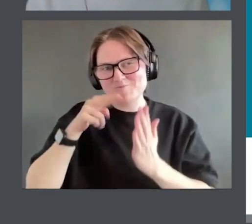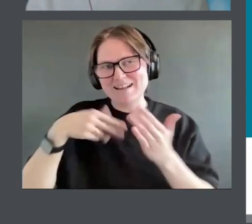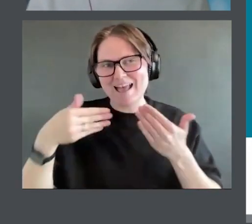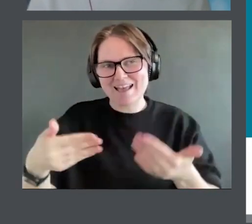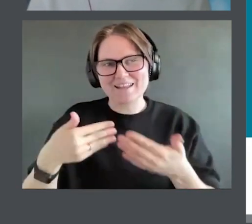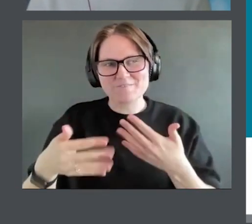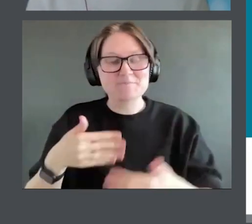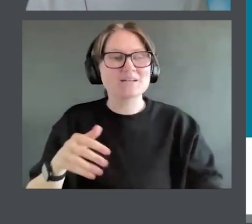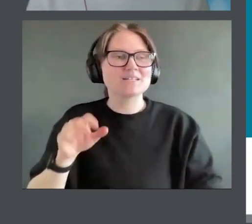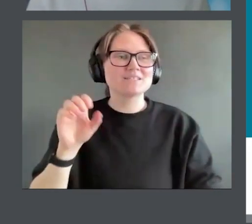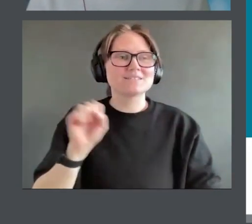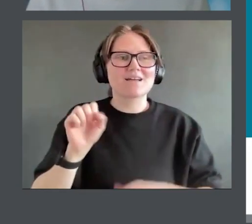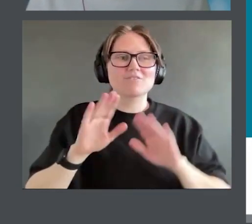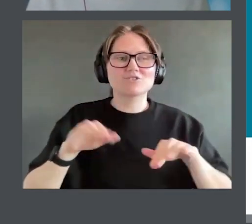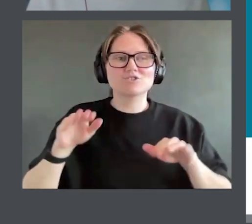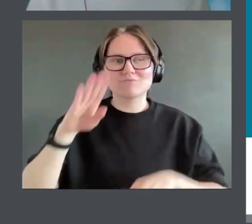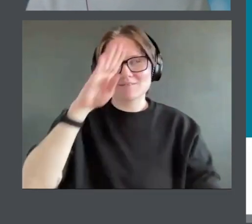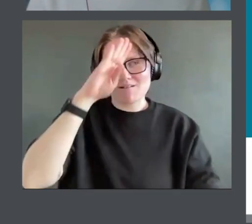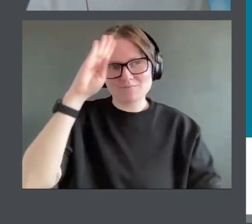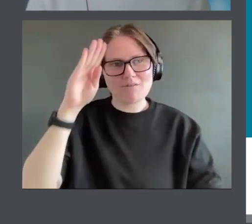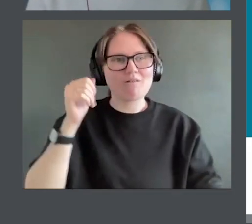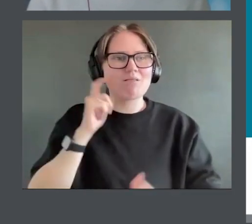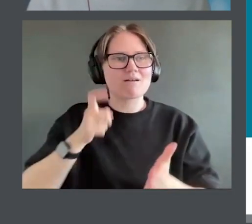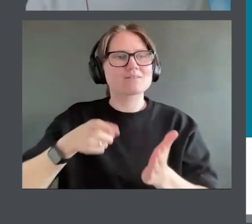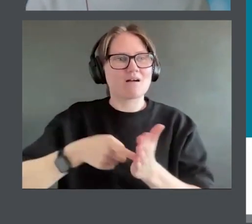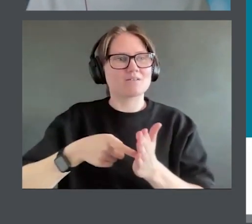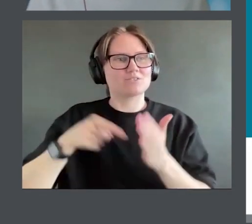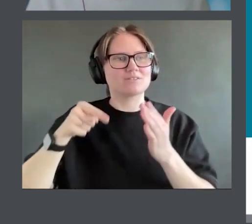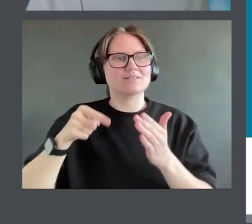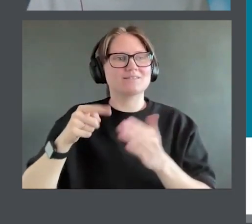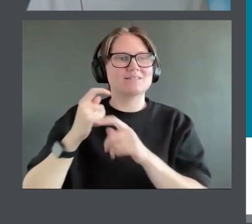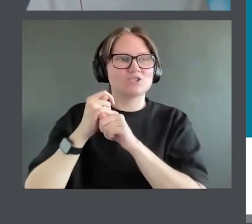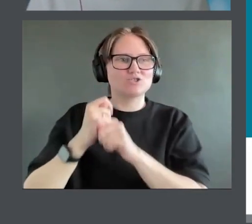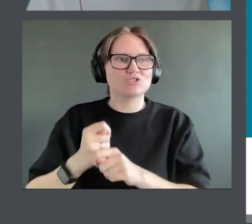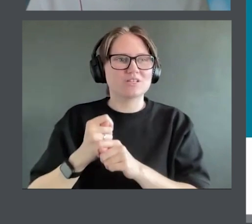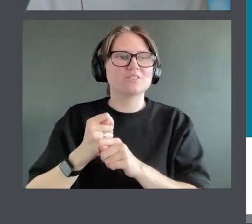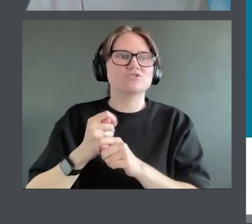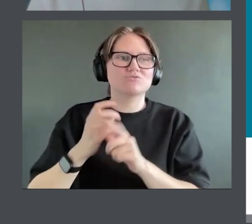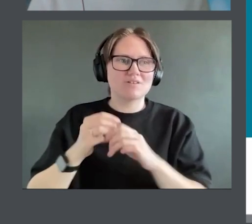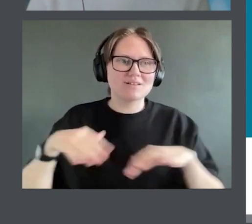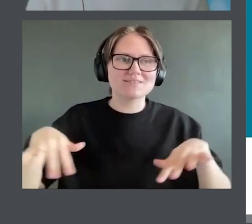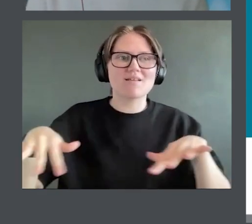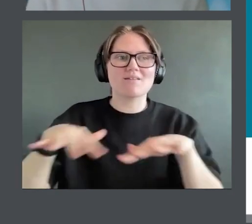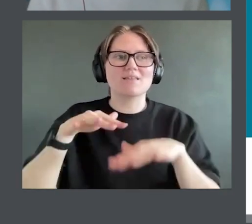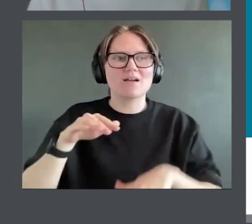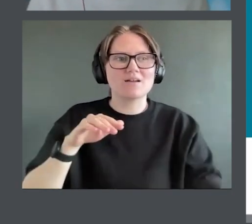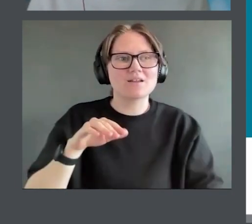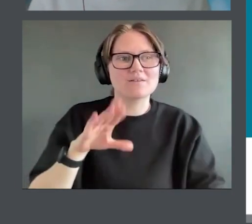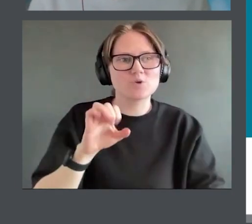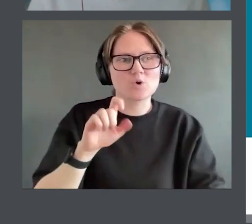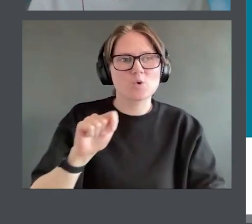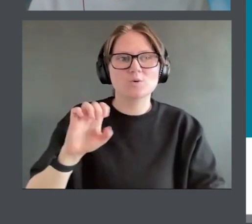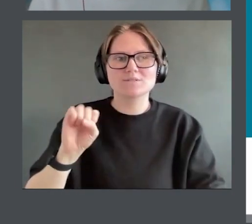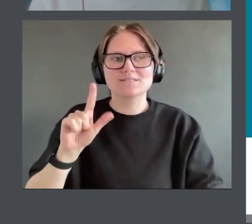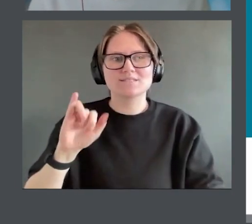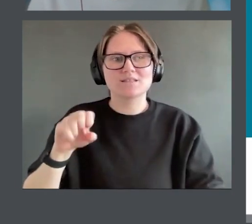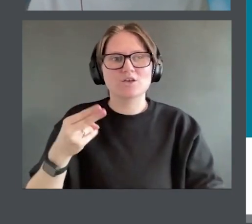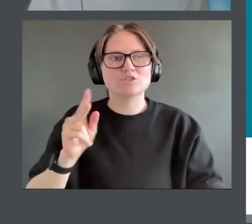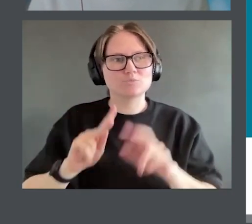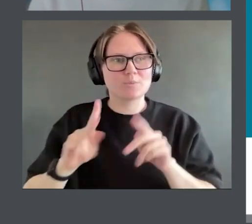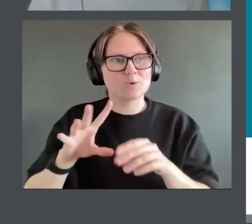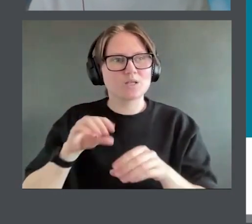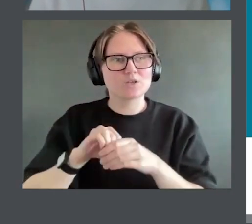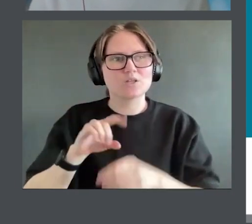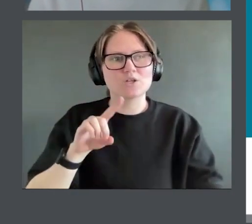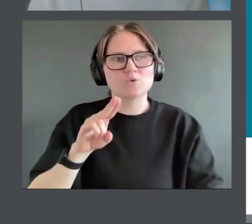Seattle Children's Hospital acknowledges that we are on the traditional unceded land of the Coast Salish people, including the Duwamish